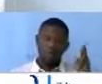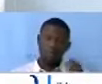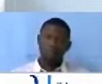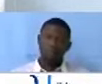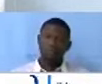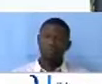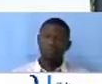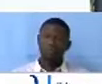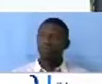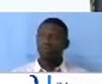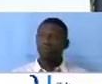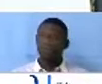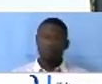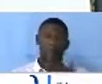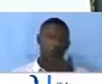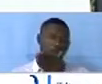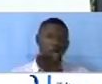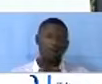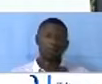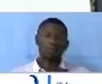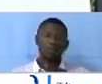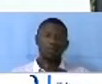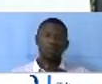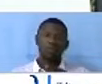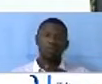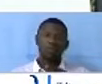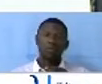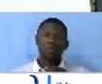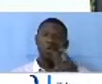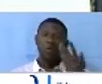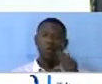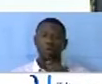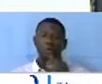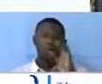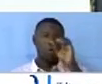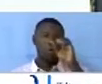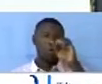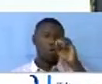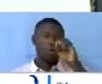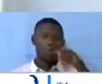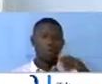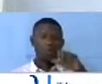the confession of Omar Falketa? One for one, do Omar Falketa.